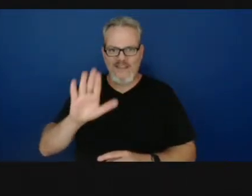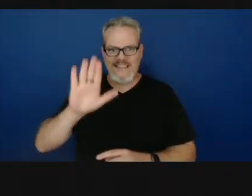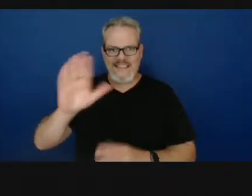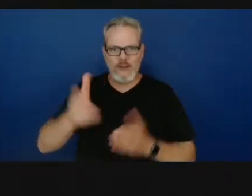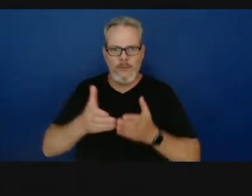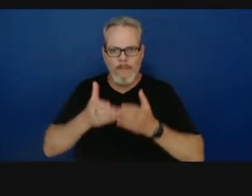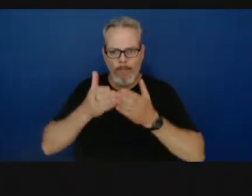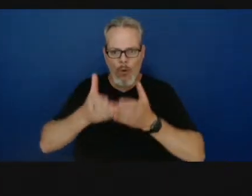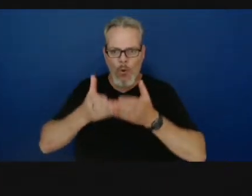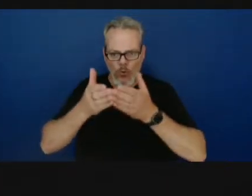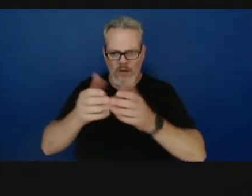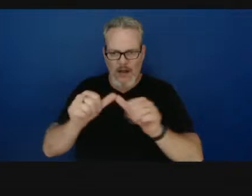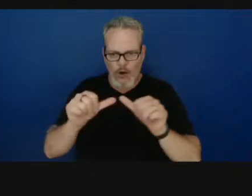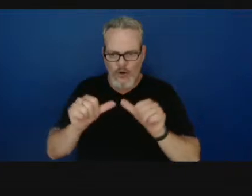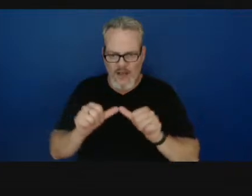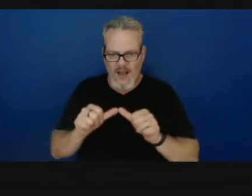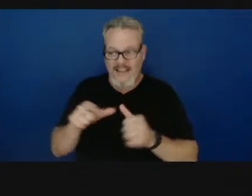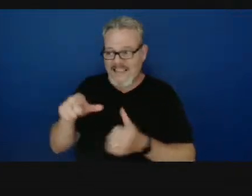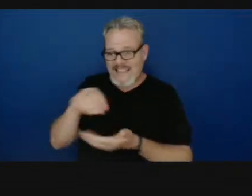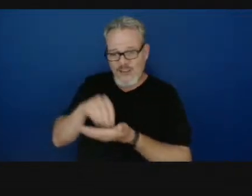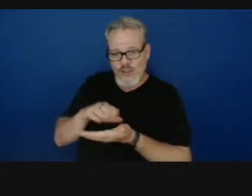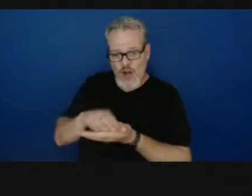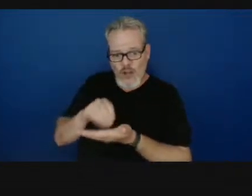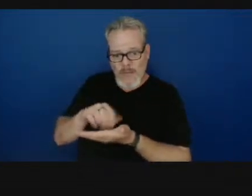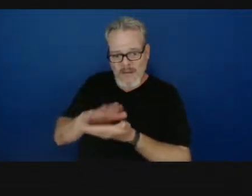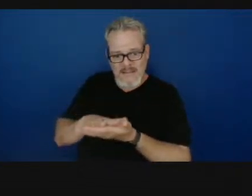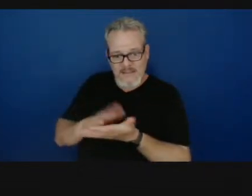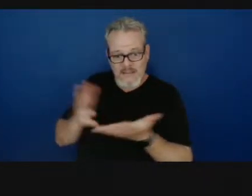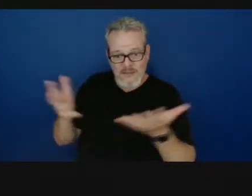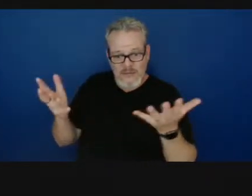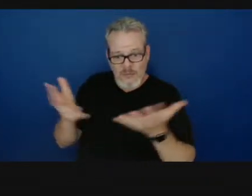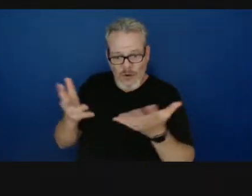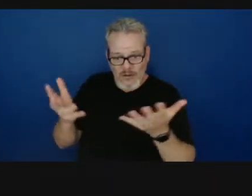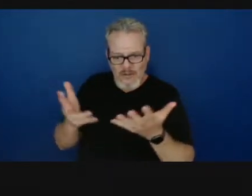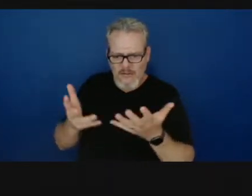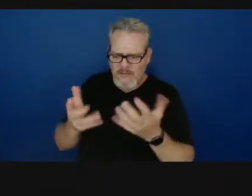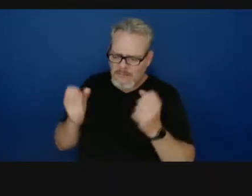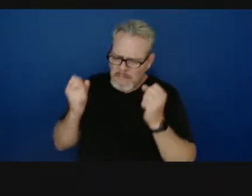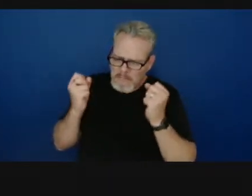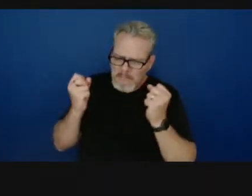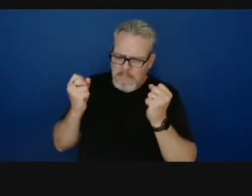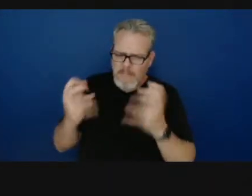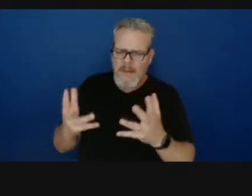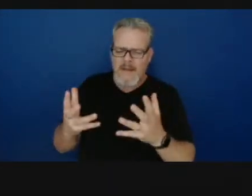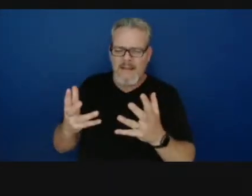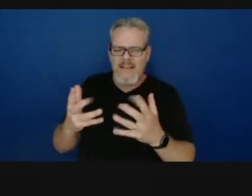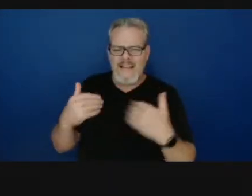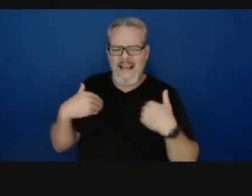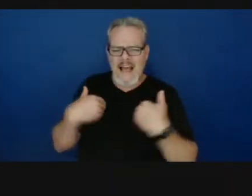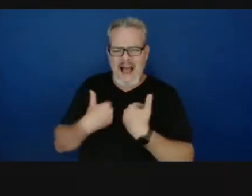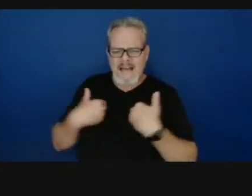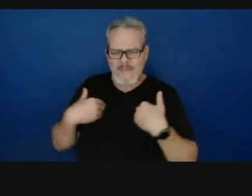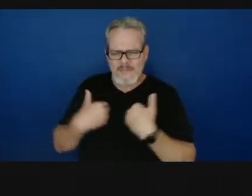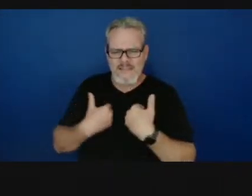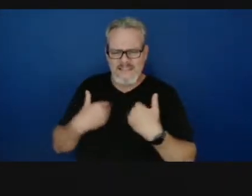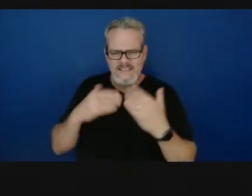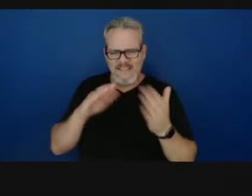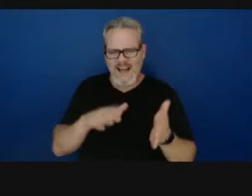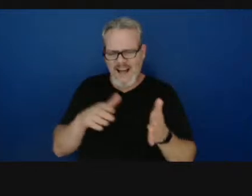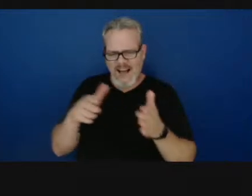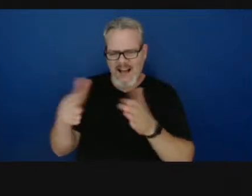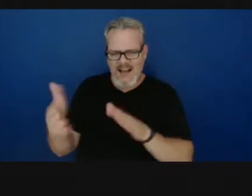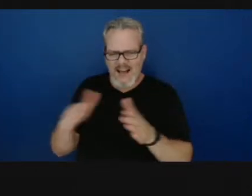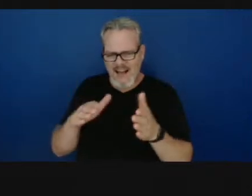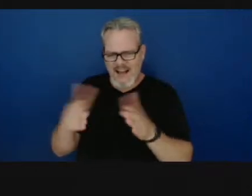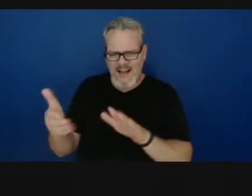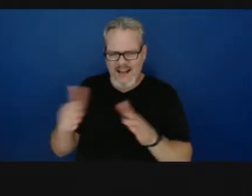that isn't very much talked about is the massive casualties that the marine life underwent from the ocean entry and the